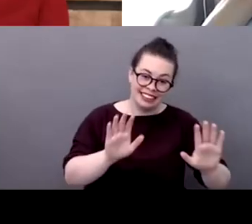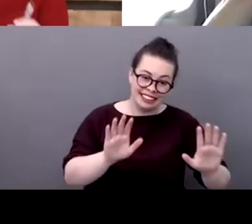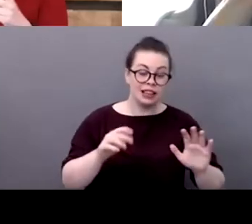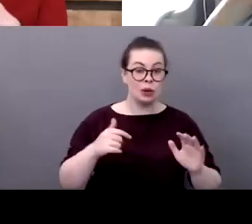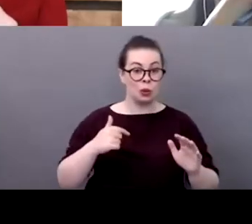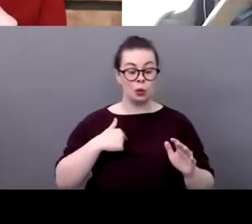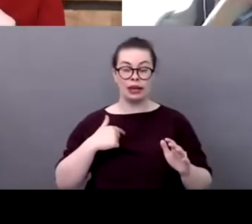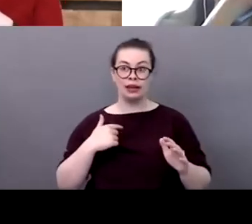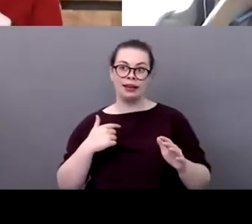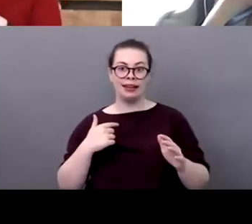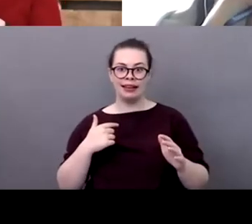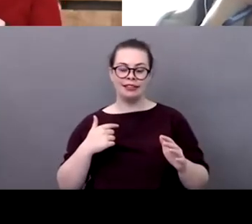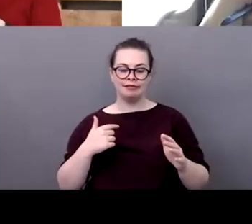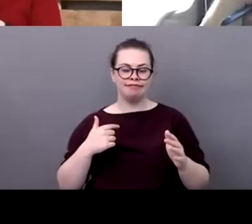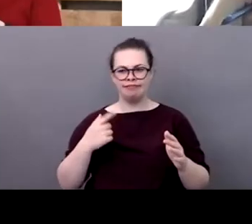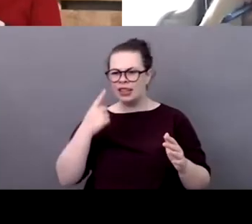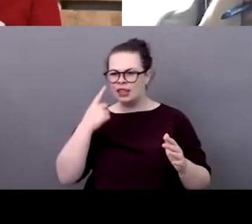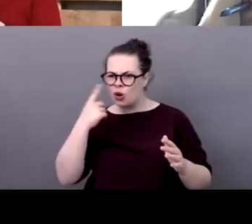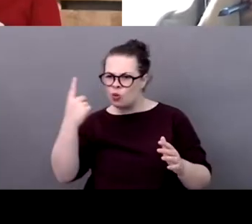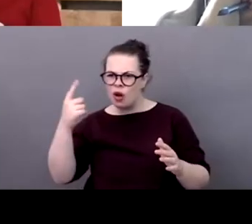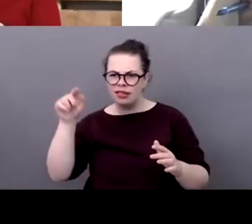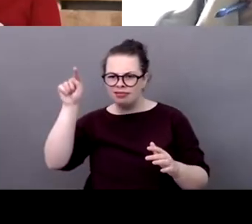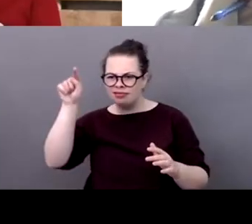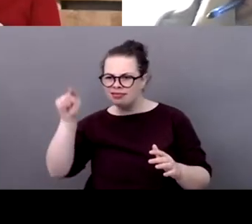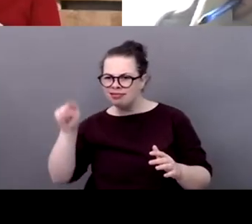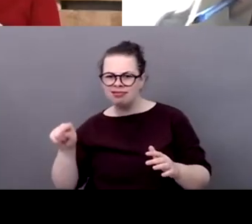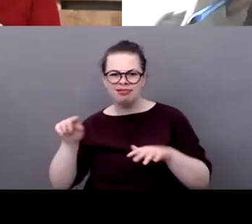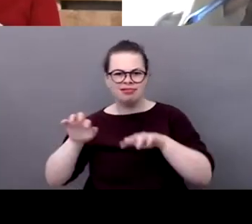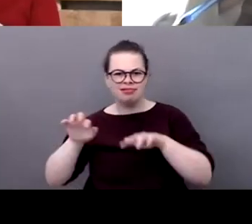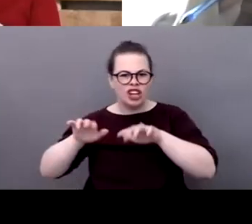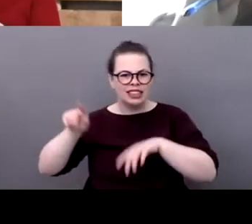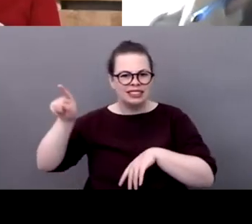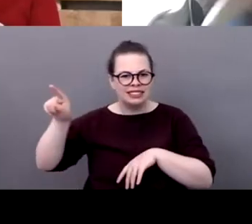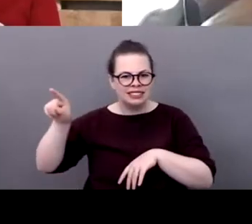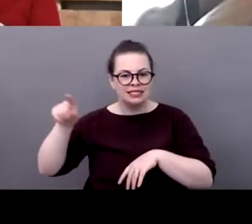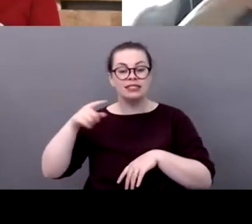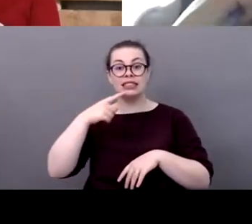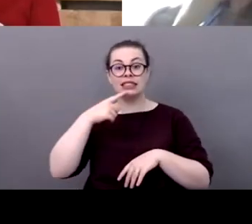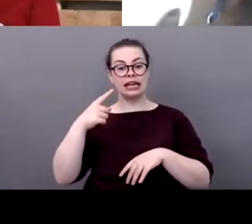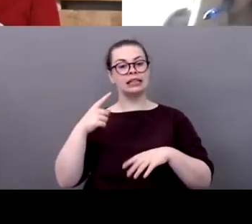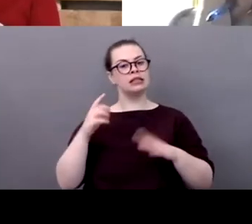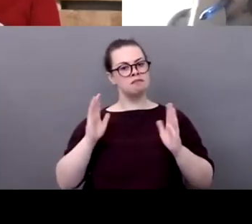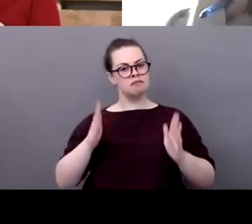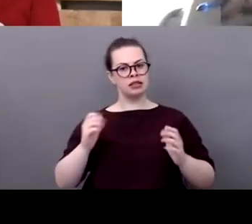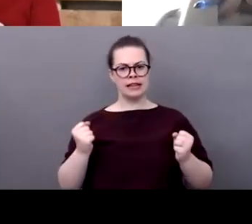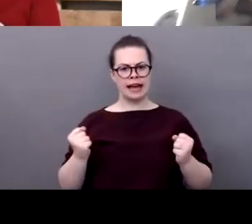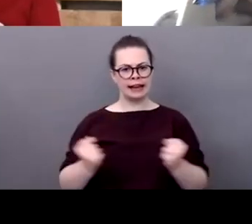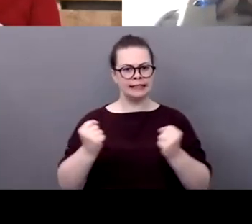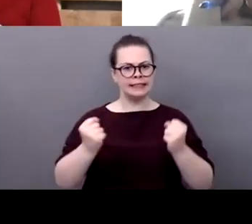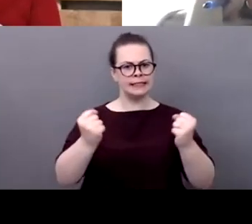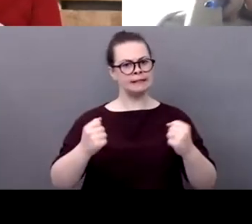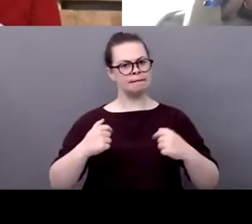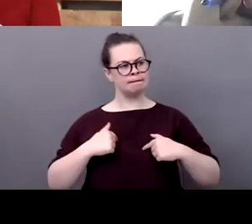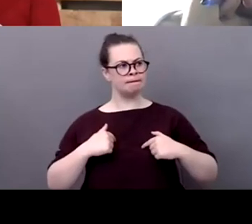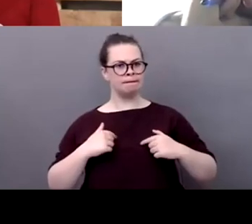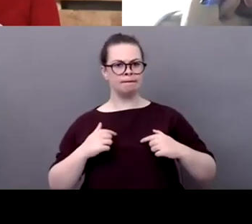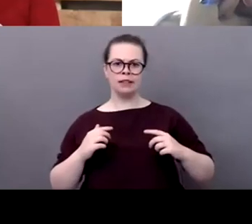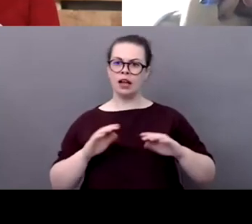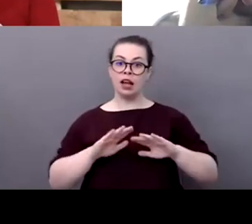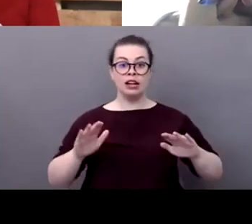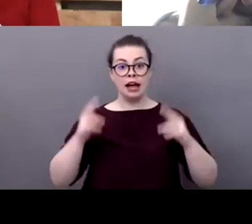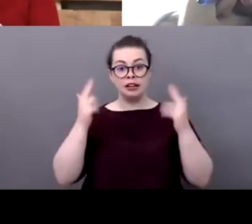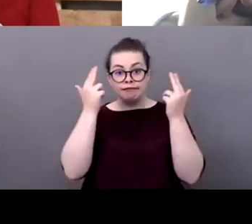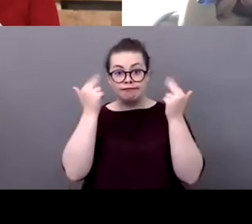record. I saw in one of the comments around, you know, this kind of active citizenship and social activism